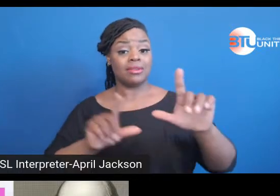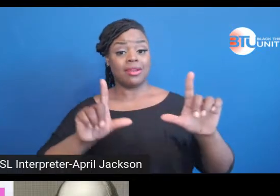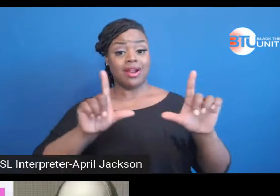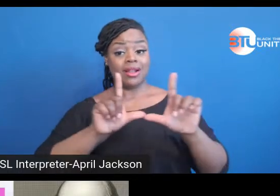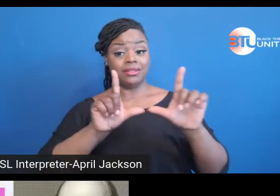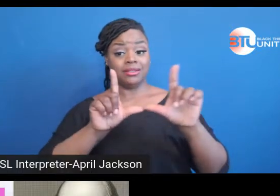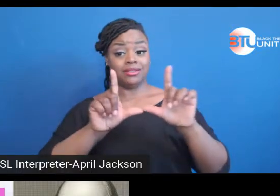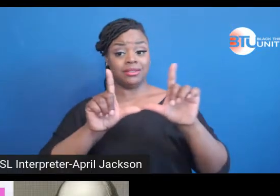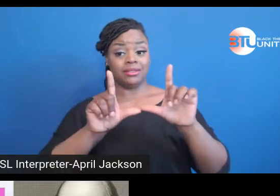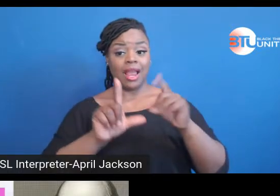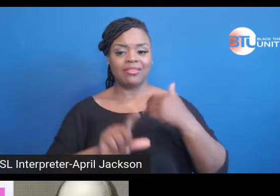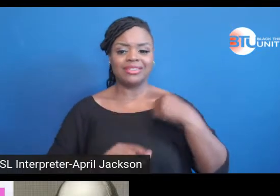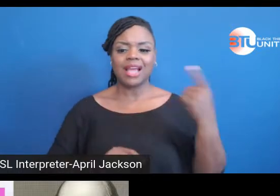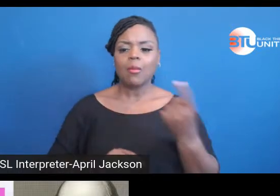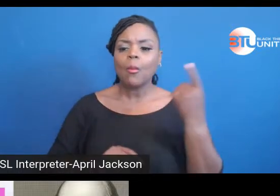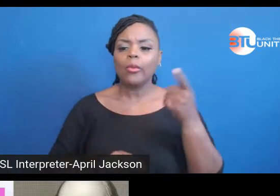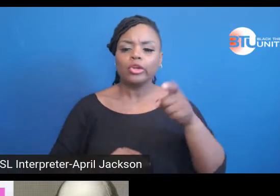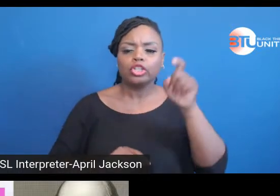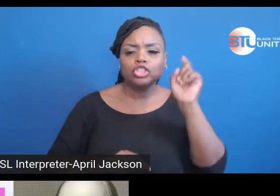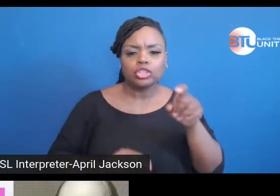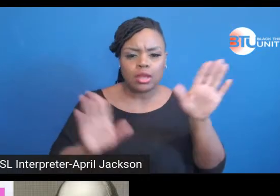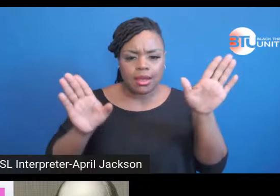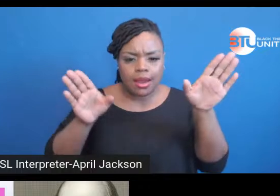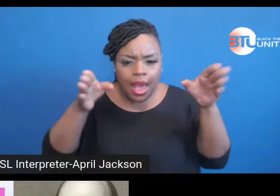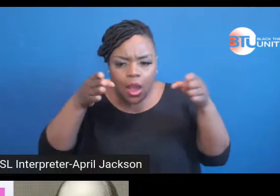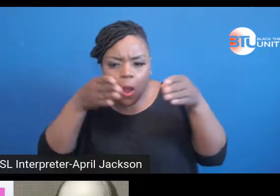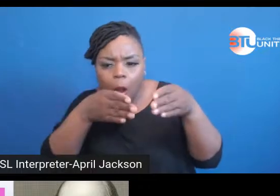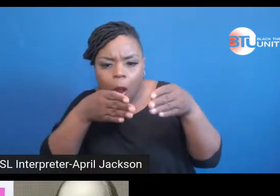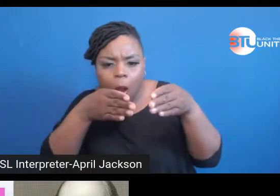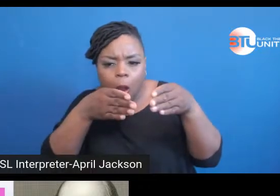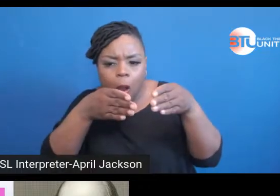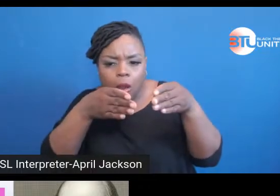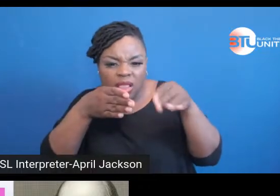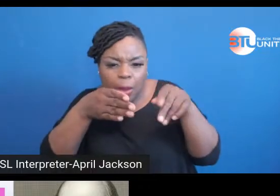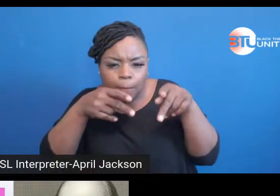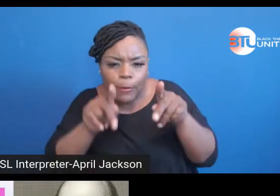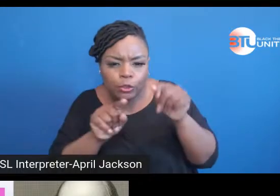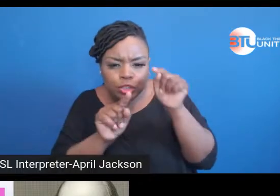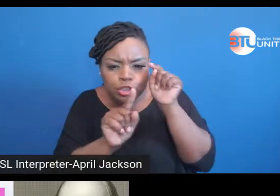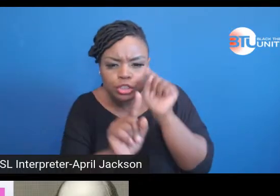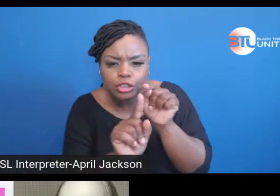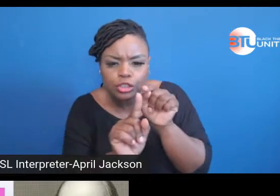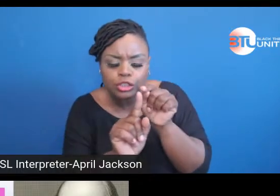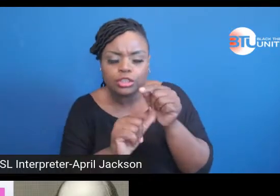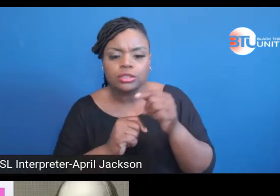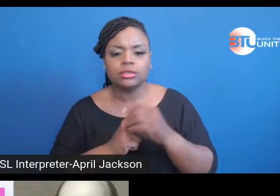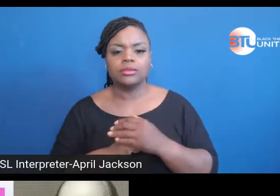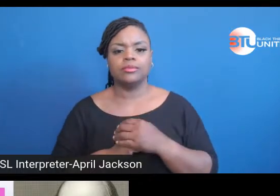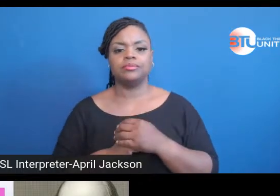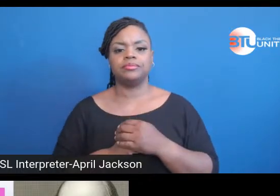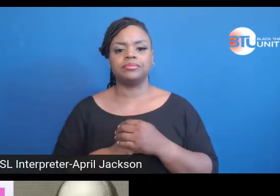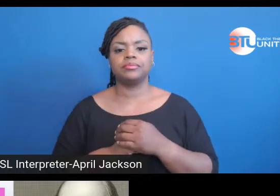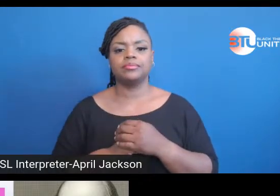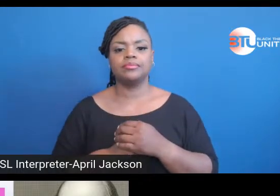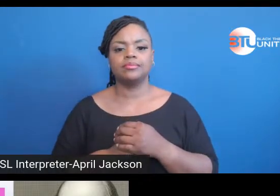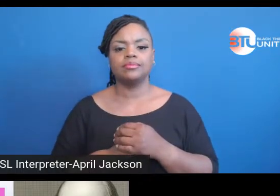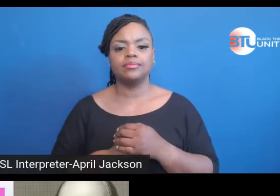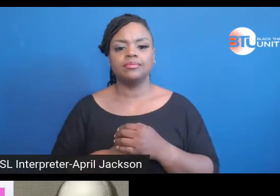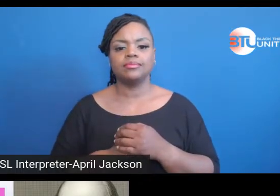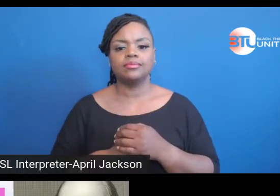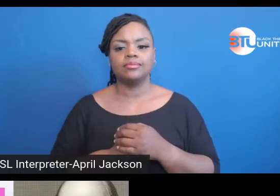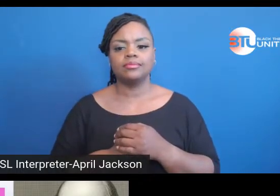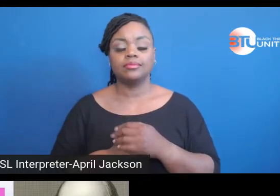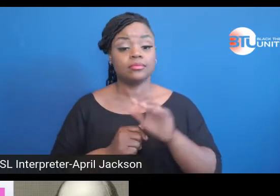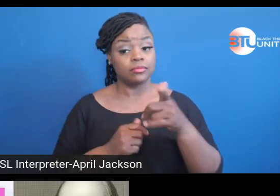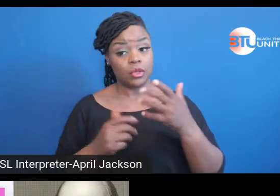be as narrow as possible. Any permission that you give to someone to do anything should be as narrow as possible to cover